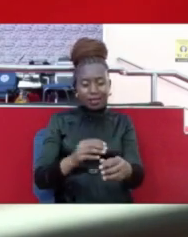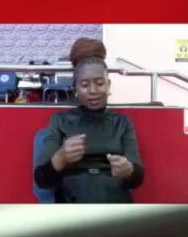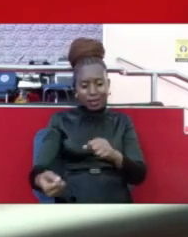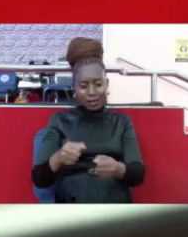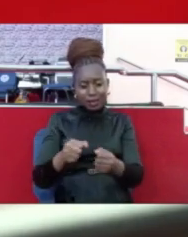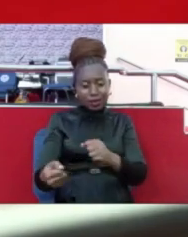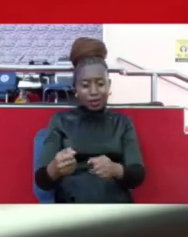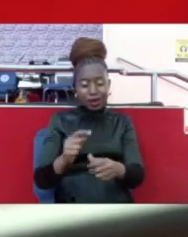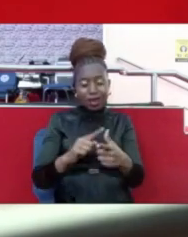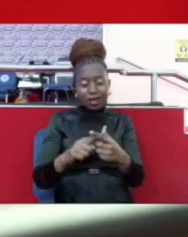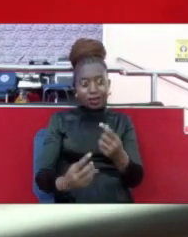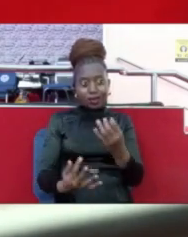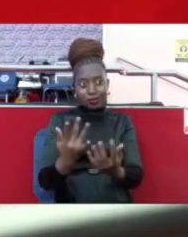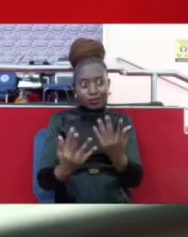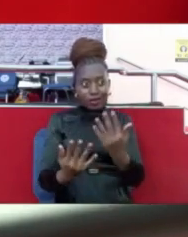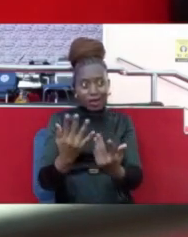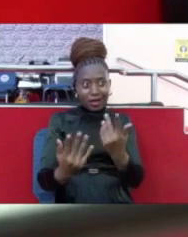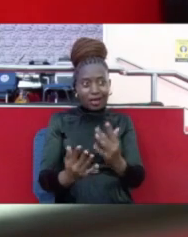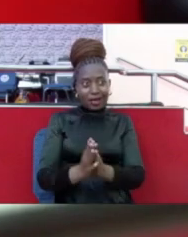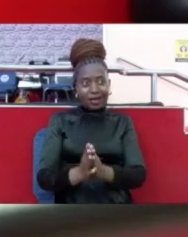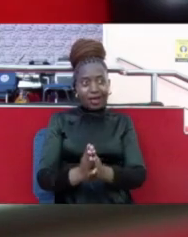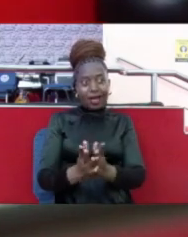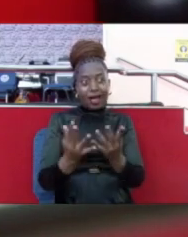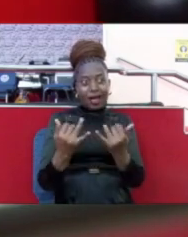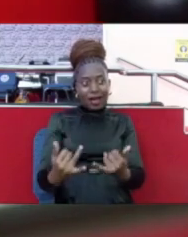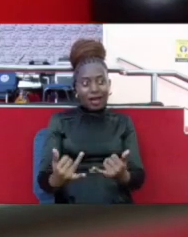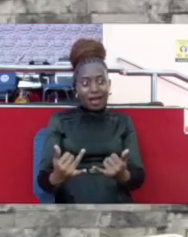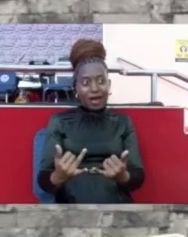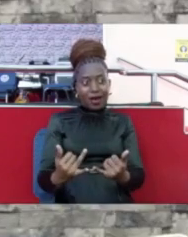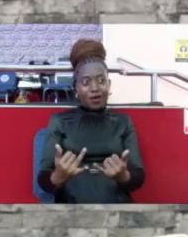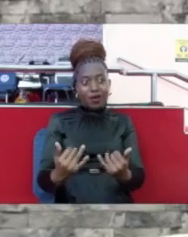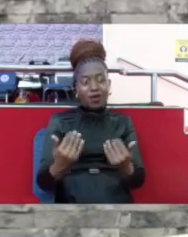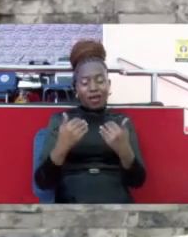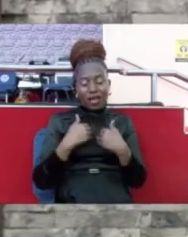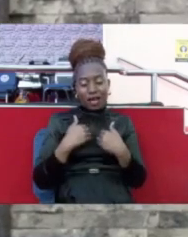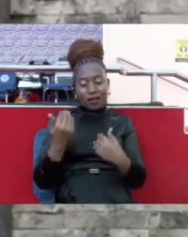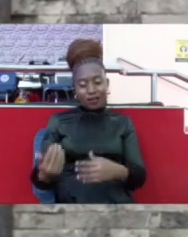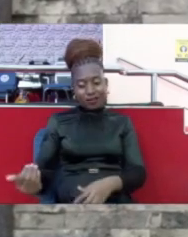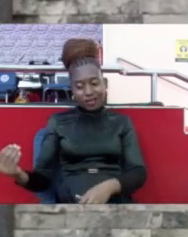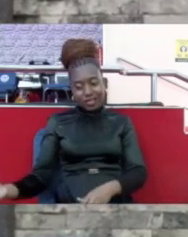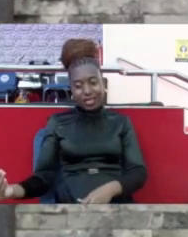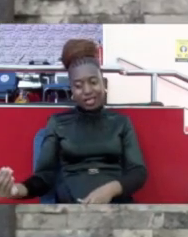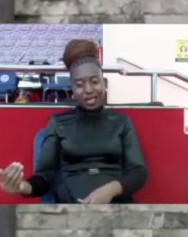He has three children of his own. And he's never touched another one again.